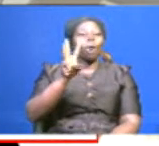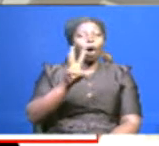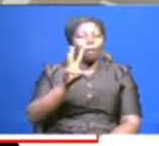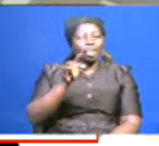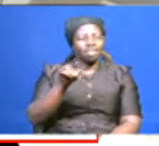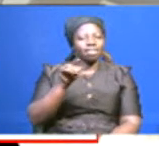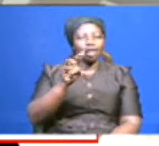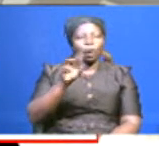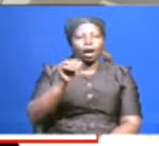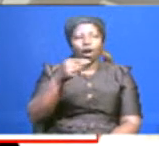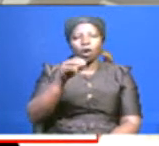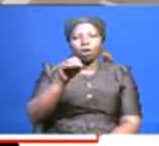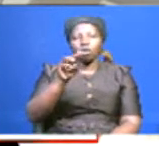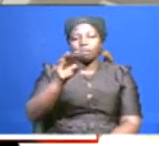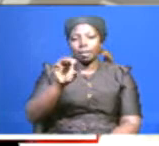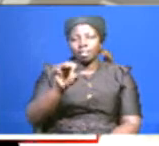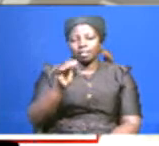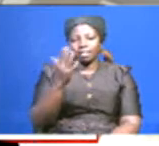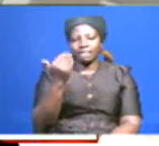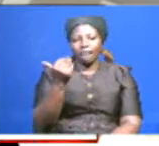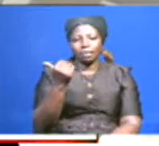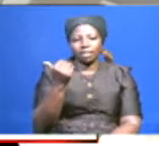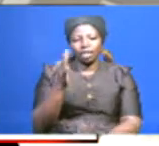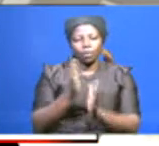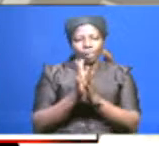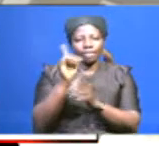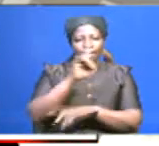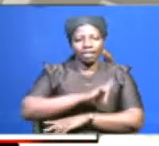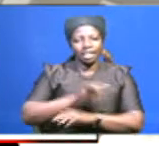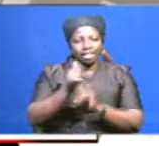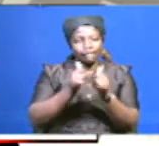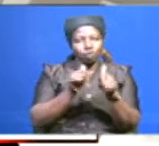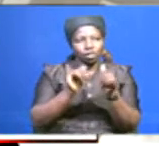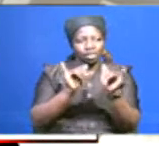Daniel Wahome, is coming right up with the day sports. So stay with us.